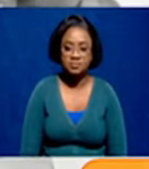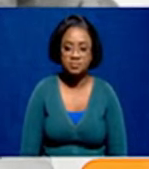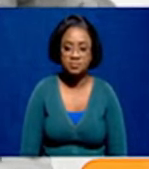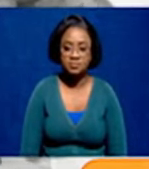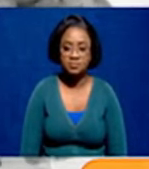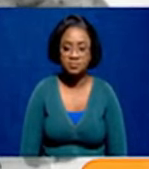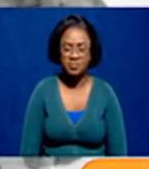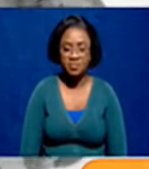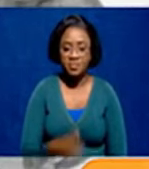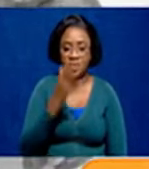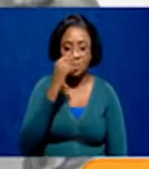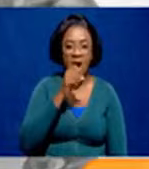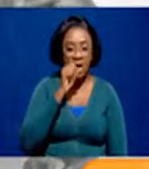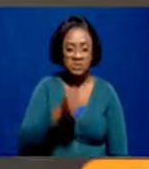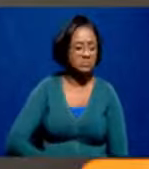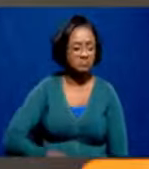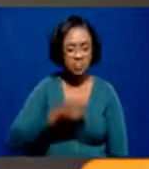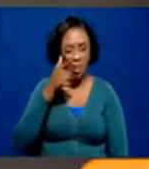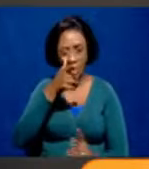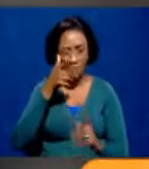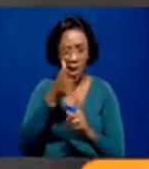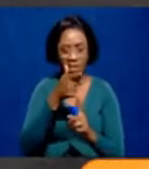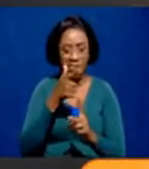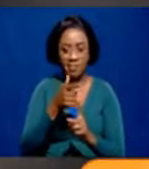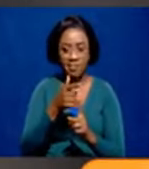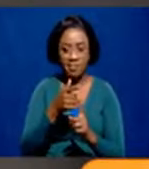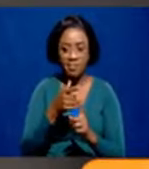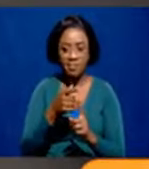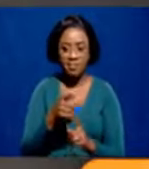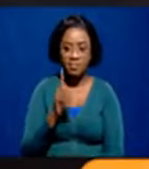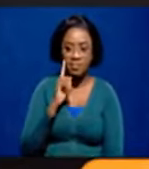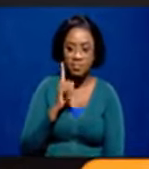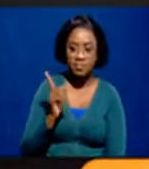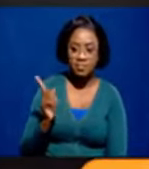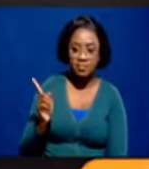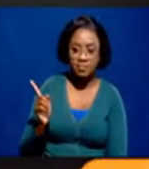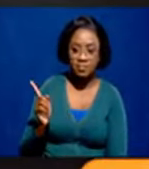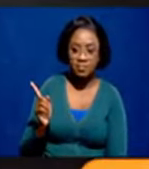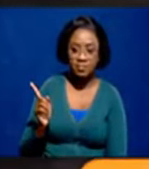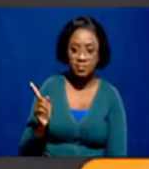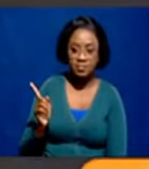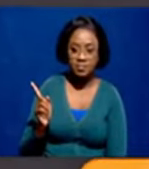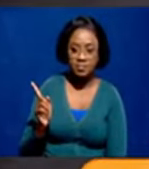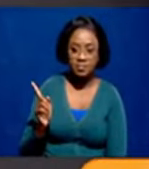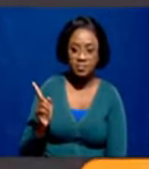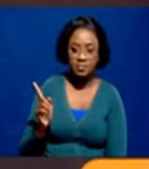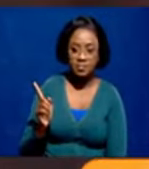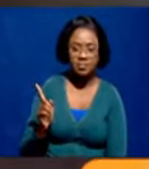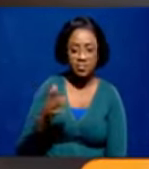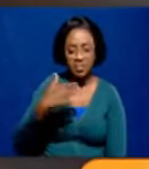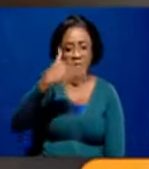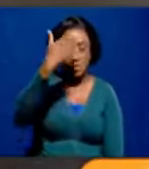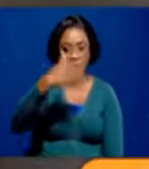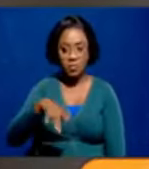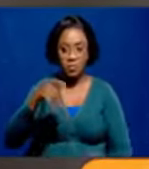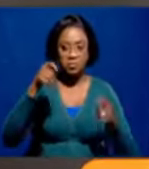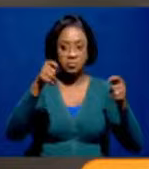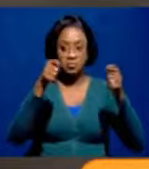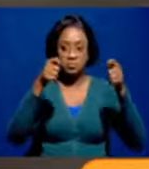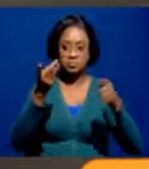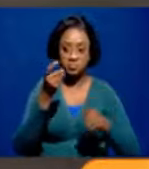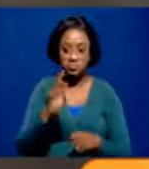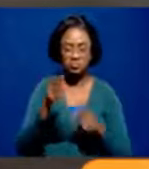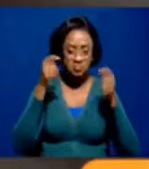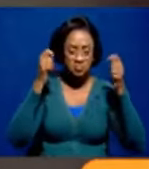him straight to a hospital. To release the letters. He was on the front line as doctors demonstrated